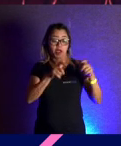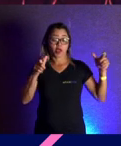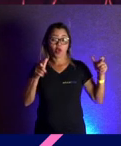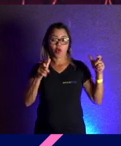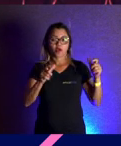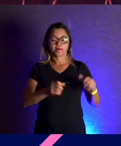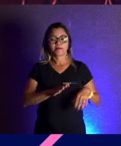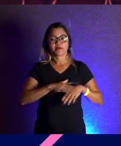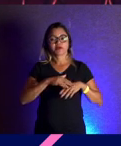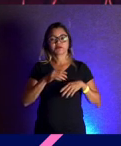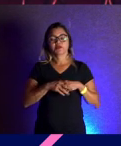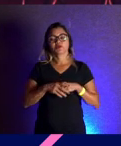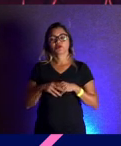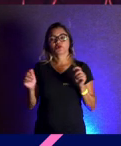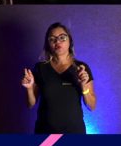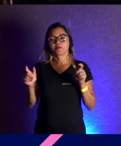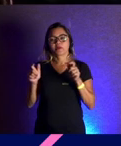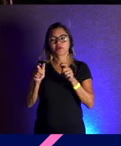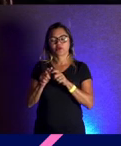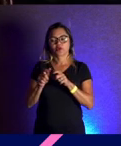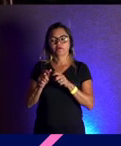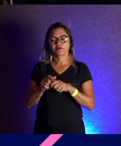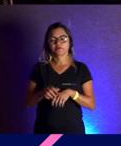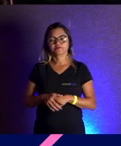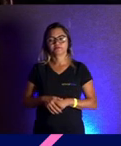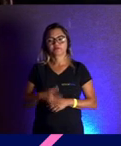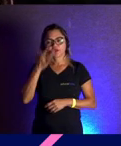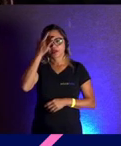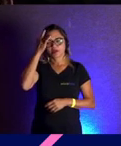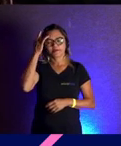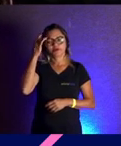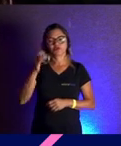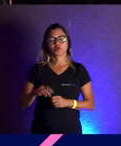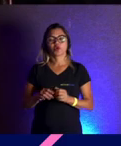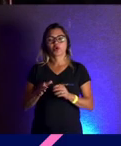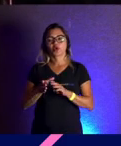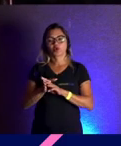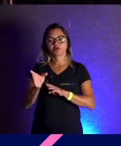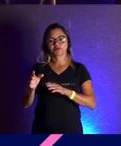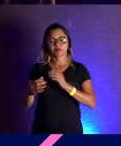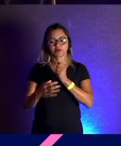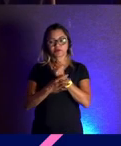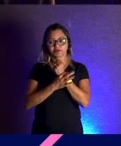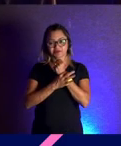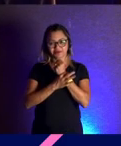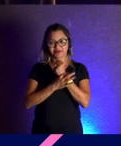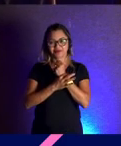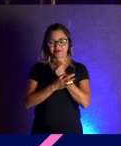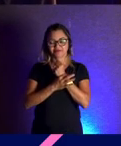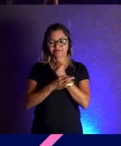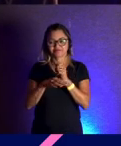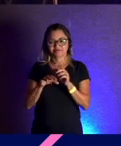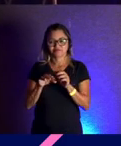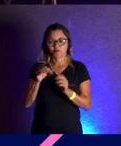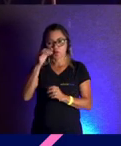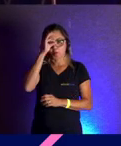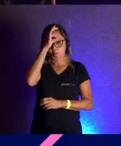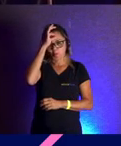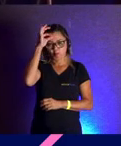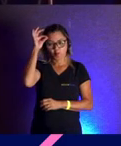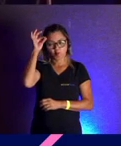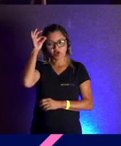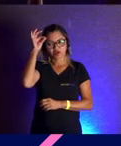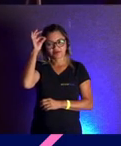reader, let's say, the security chemical, which is about as naive as it gets on that. What happens if a naive